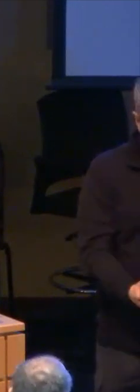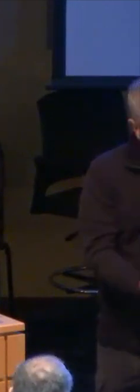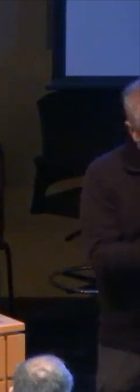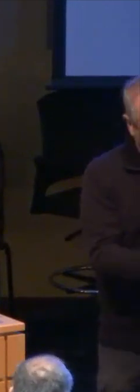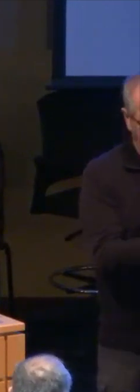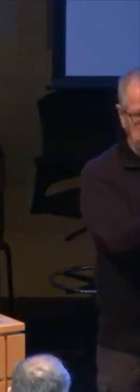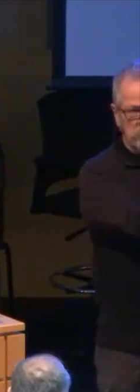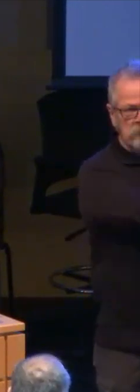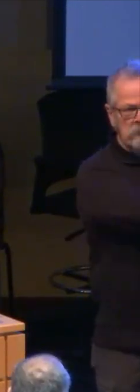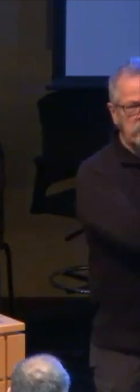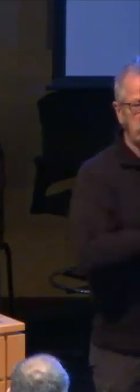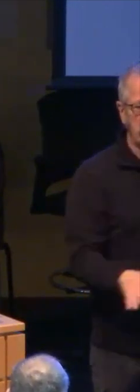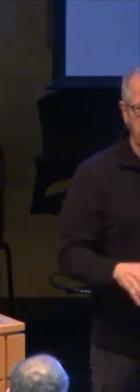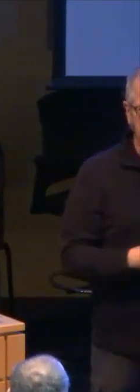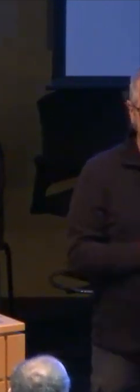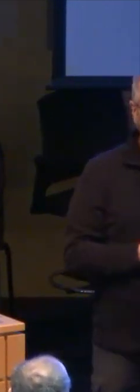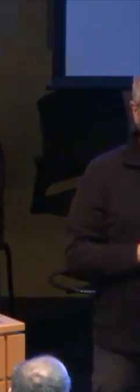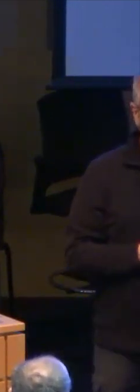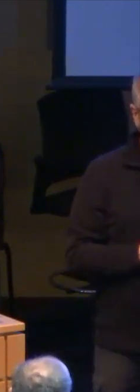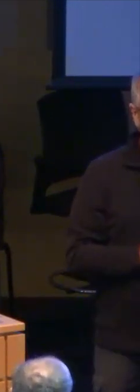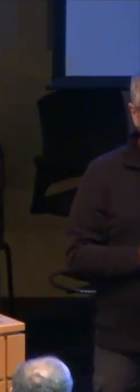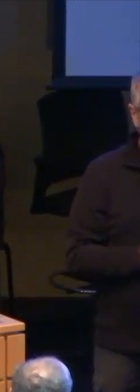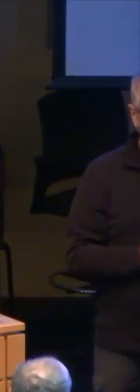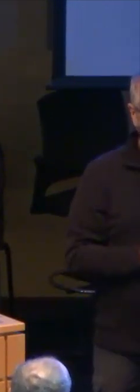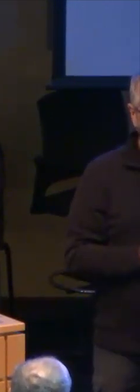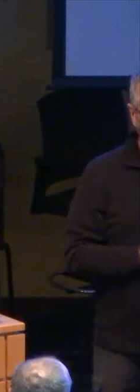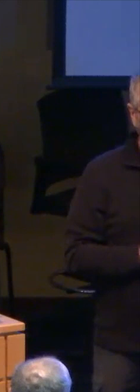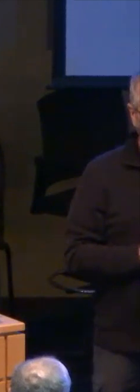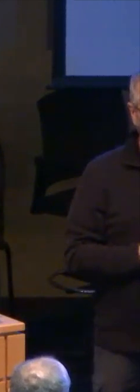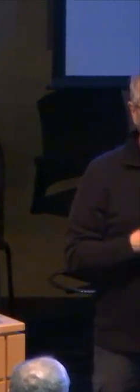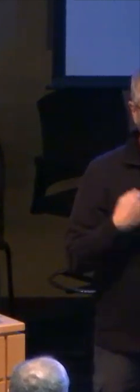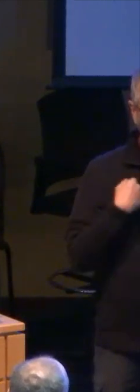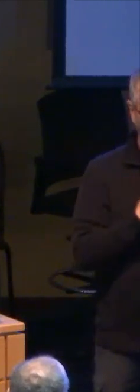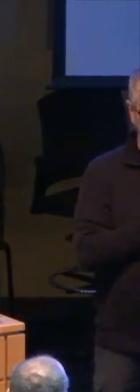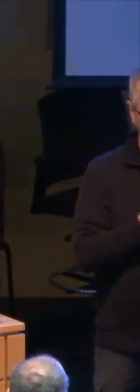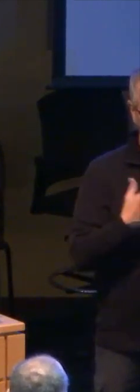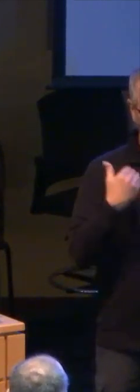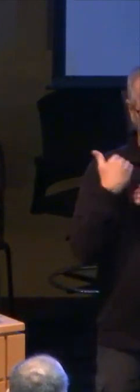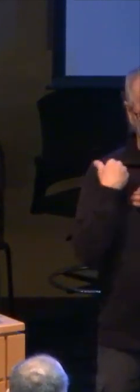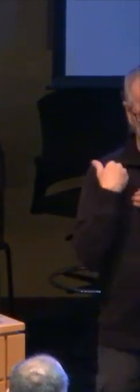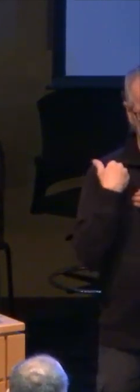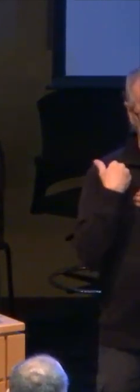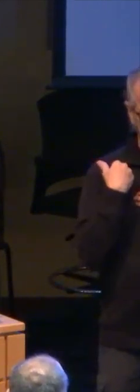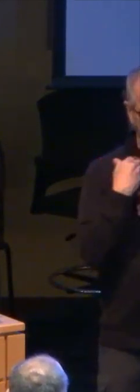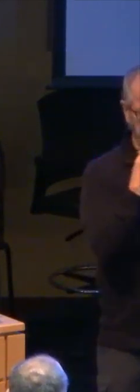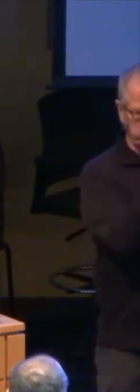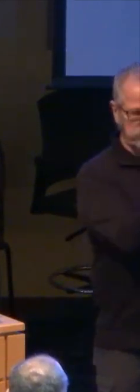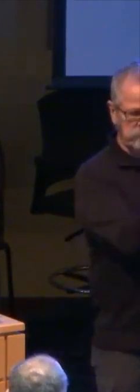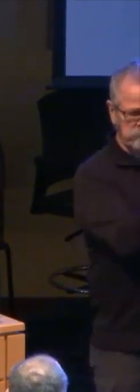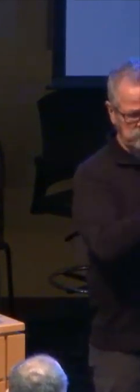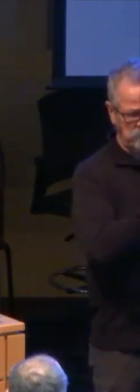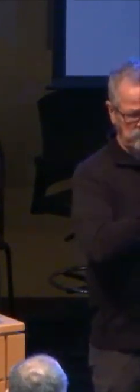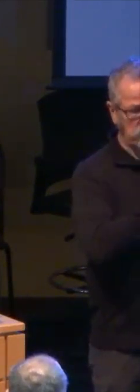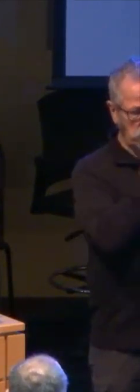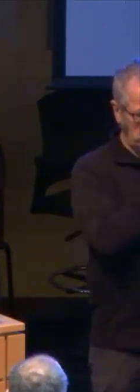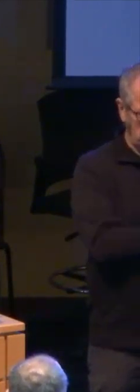lecture, just so you know, and it will be up on our YouTube page, our YouTube site, in about 24 to 48